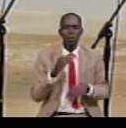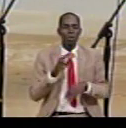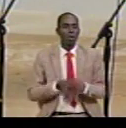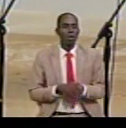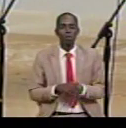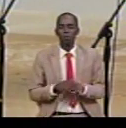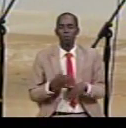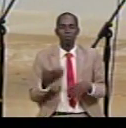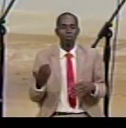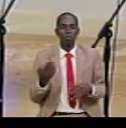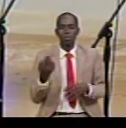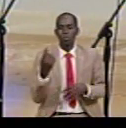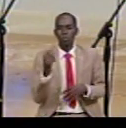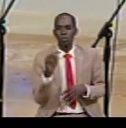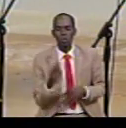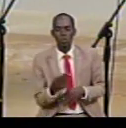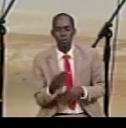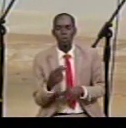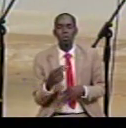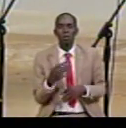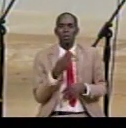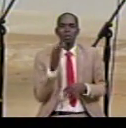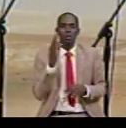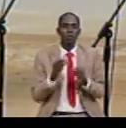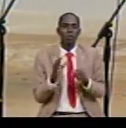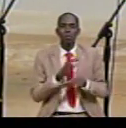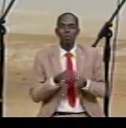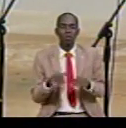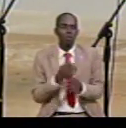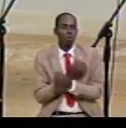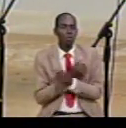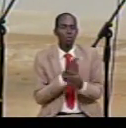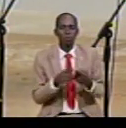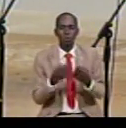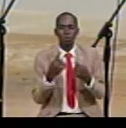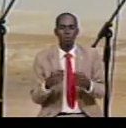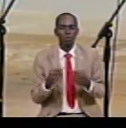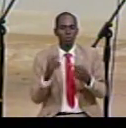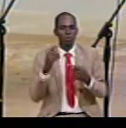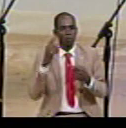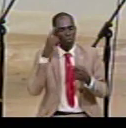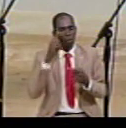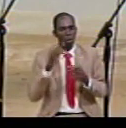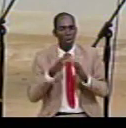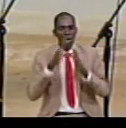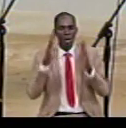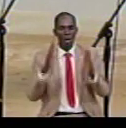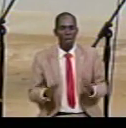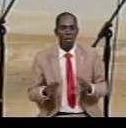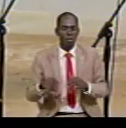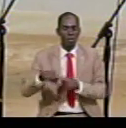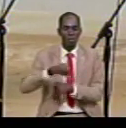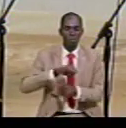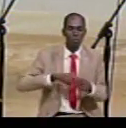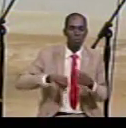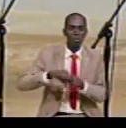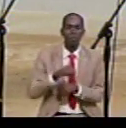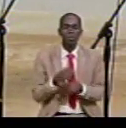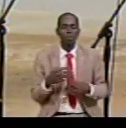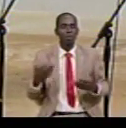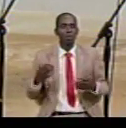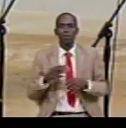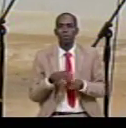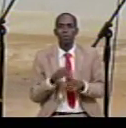while. Some women don't attend women fellowship. Some many people don't attend house caring fellowship. They don't. Some workers don't attend the Saturday workers